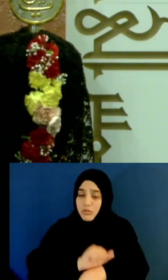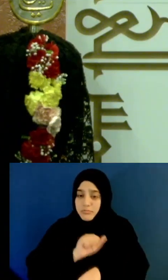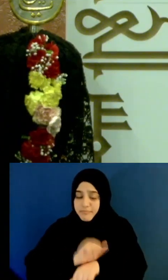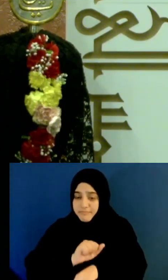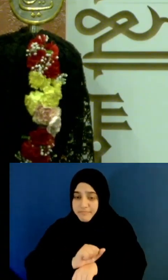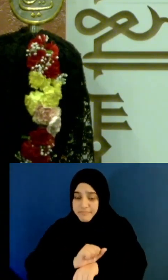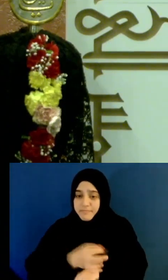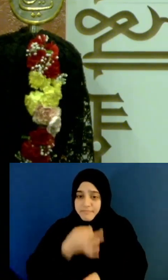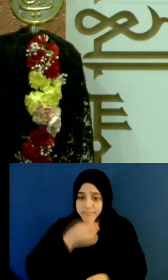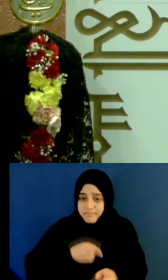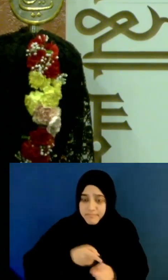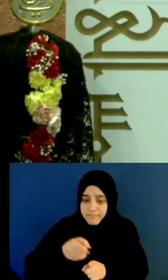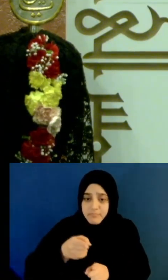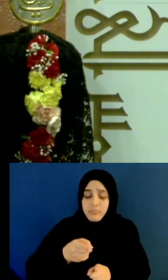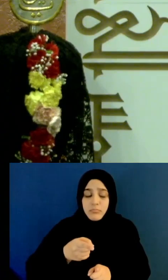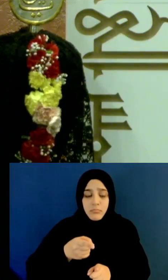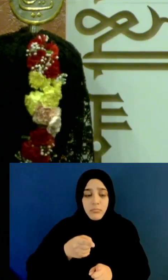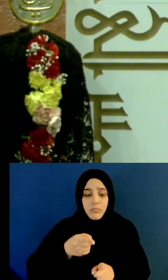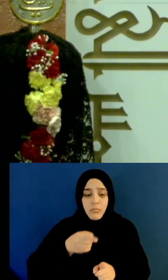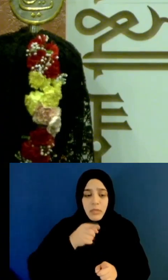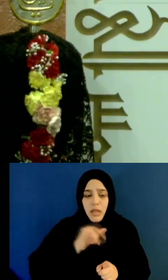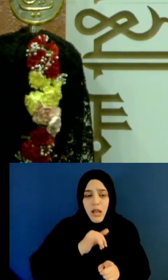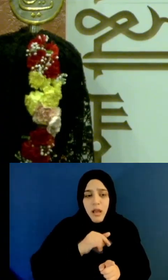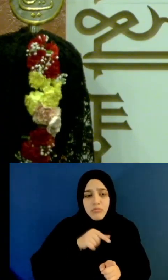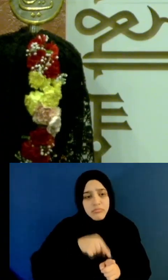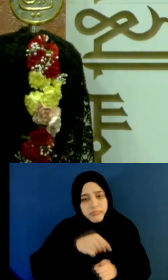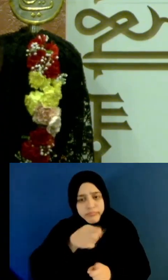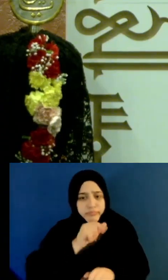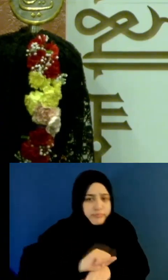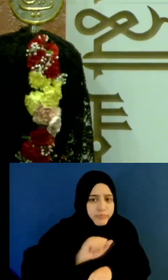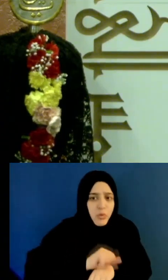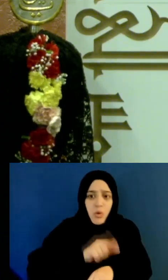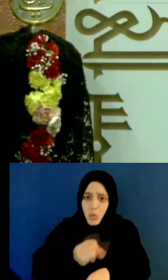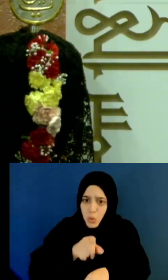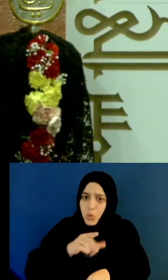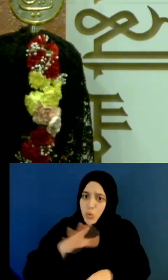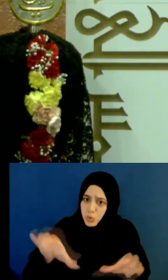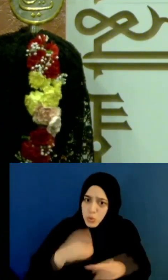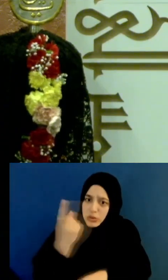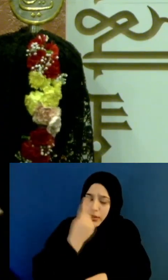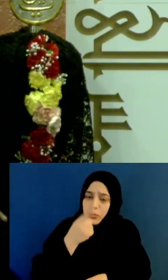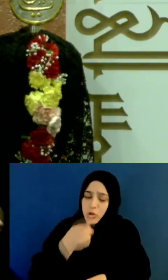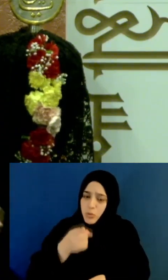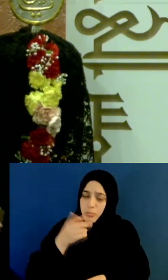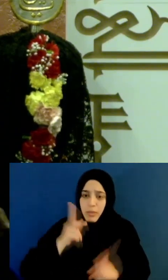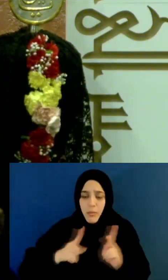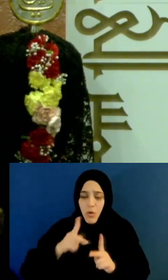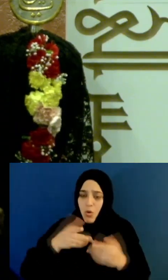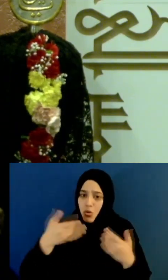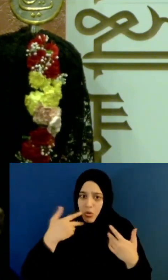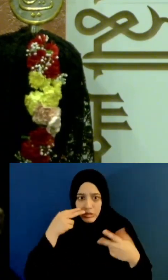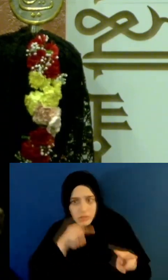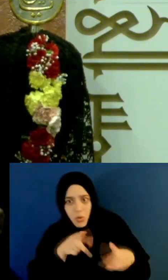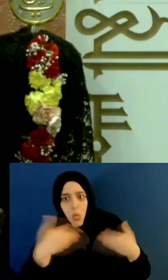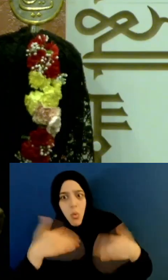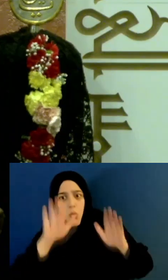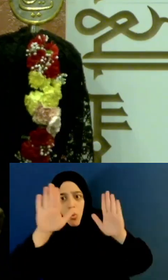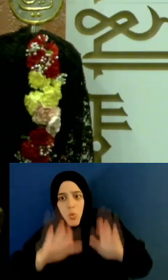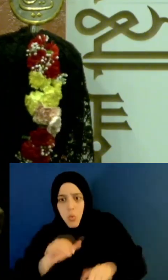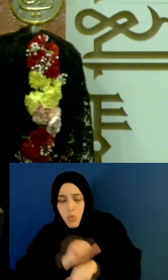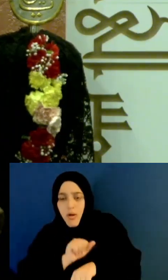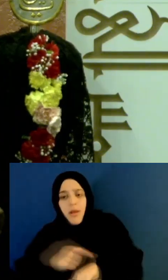something and you excel in it, you are recognized. Whereas you may do the same thing somewhere and you'll